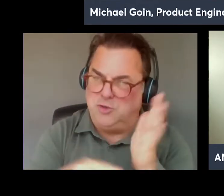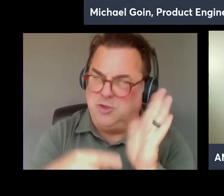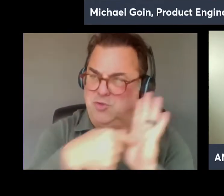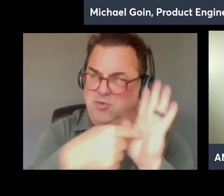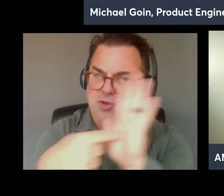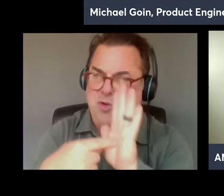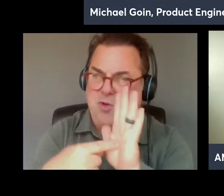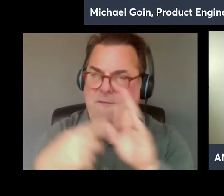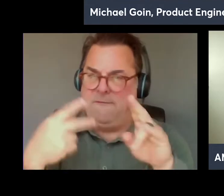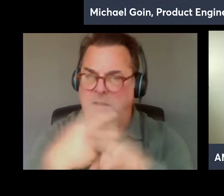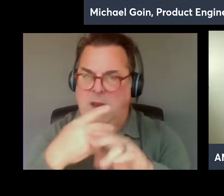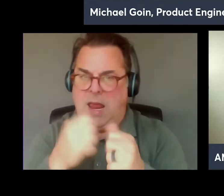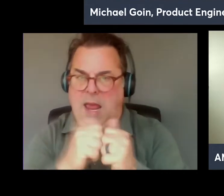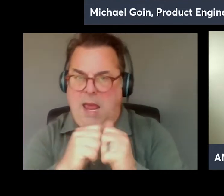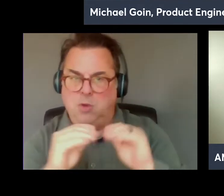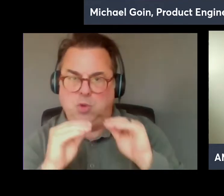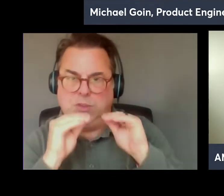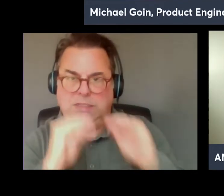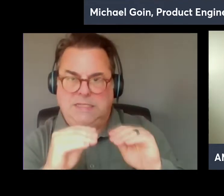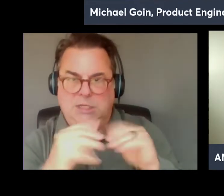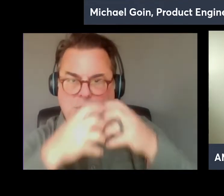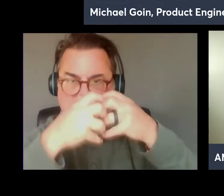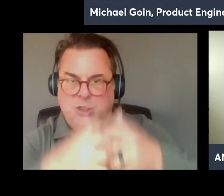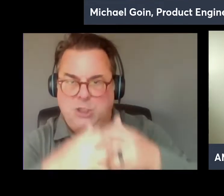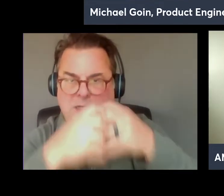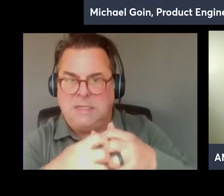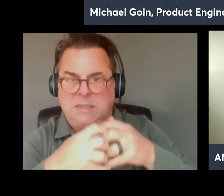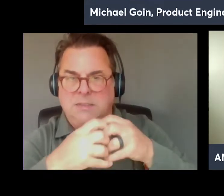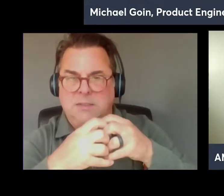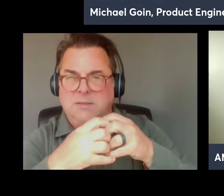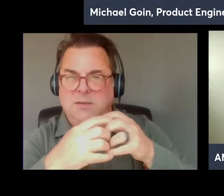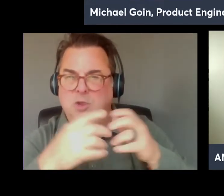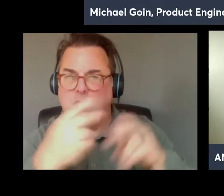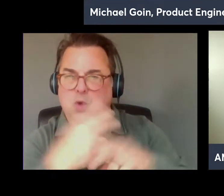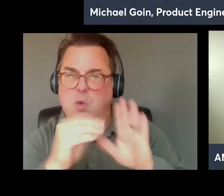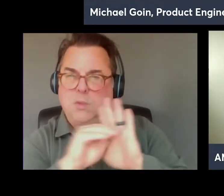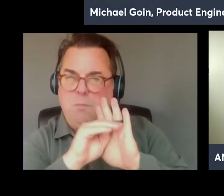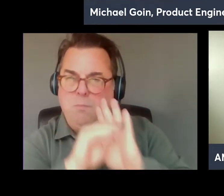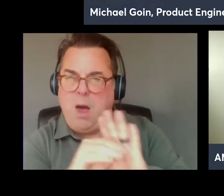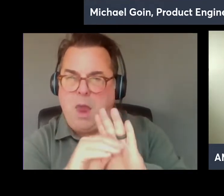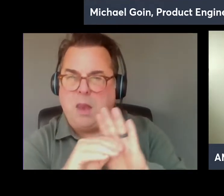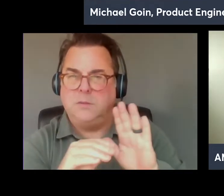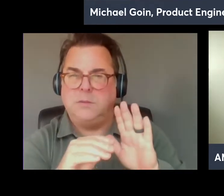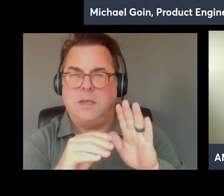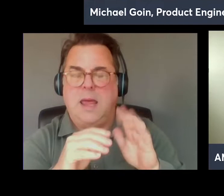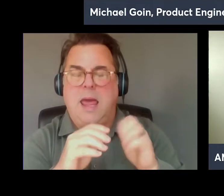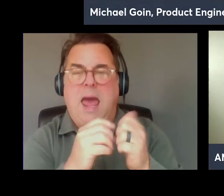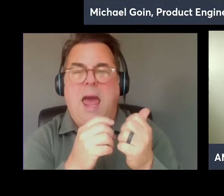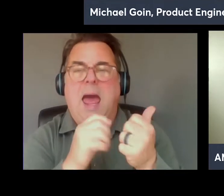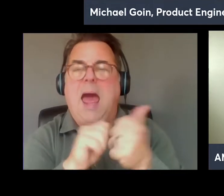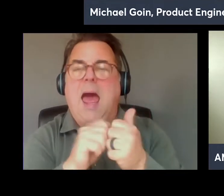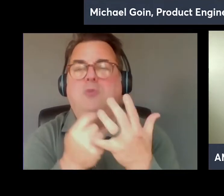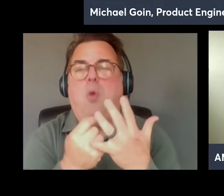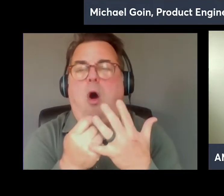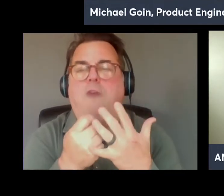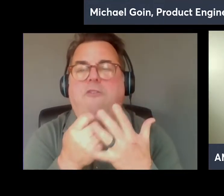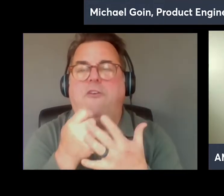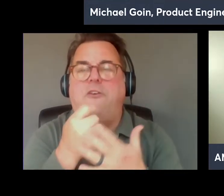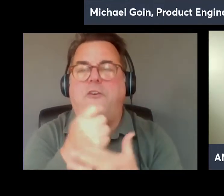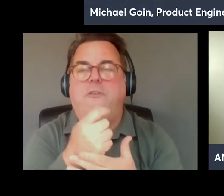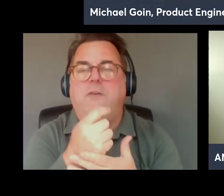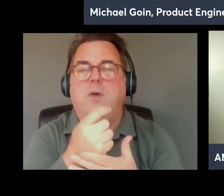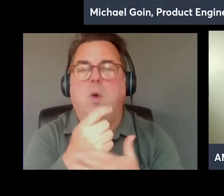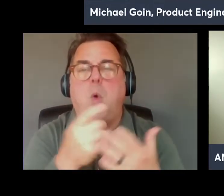these dense and large models and pick apart and prune away all the parameters that aren't necessarily